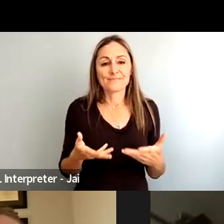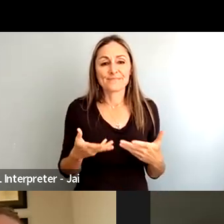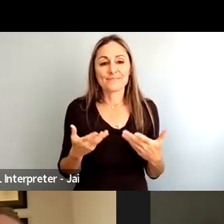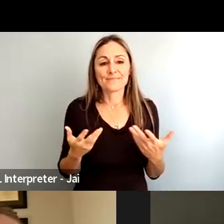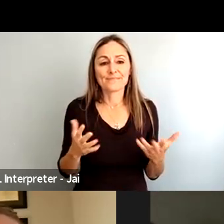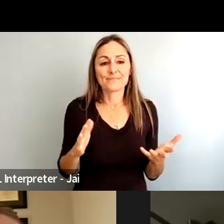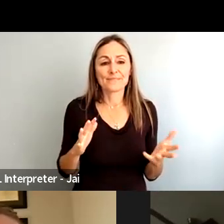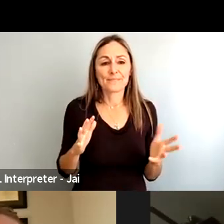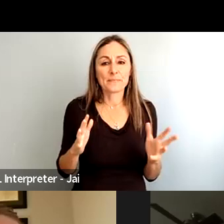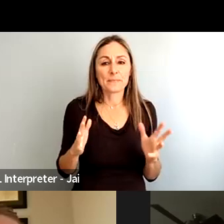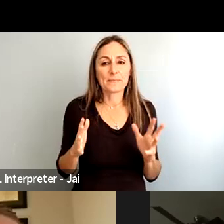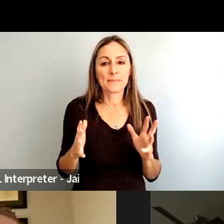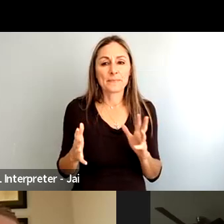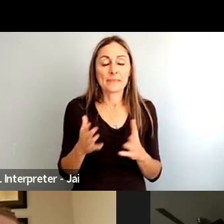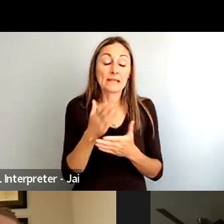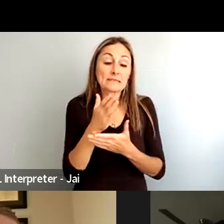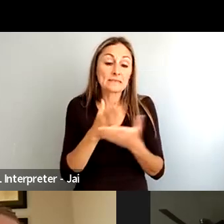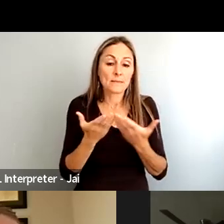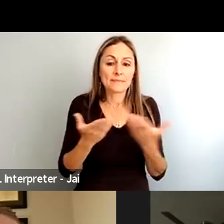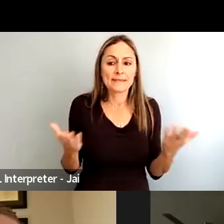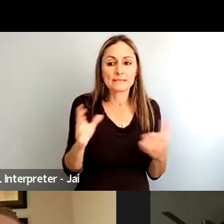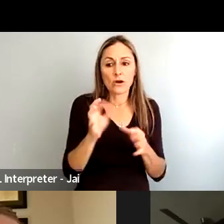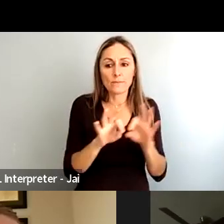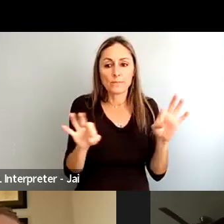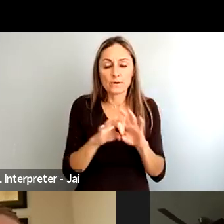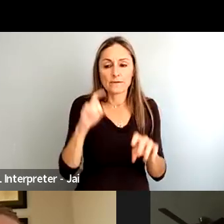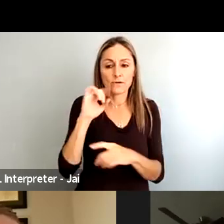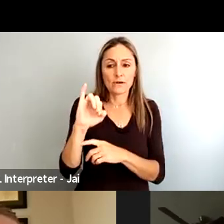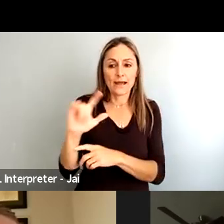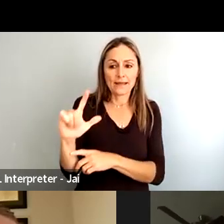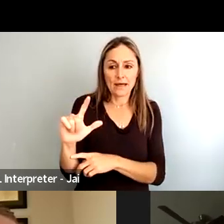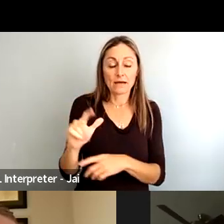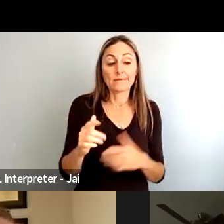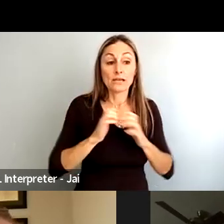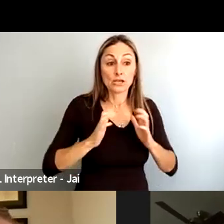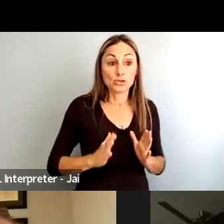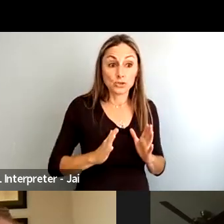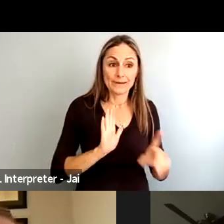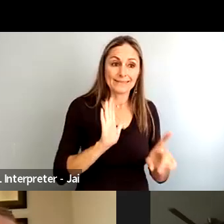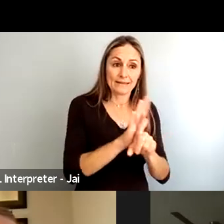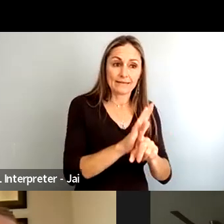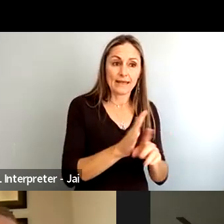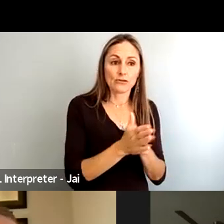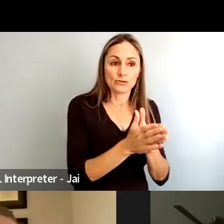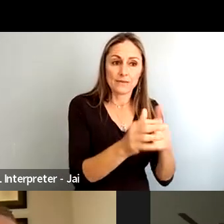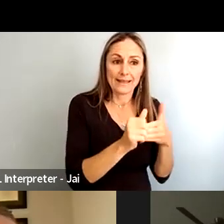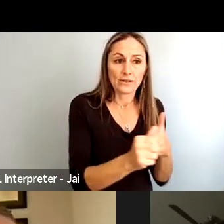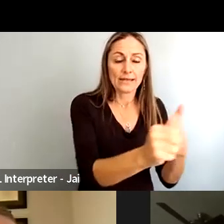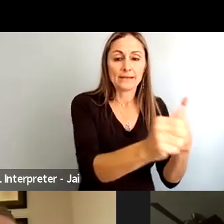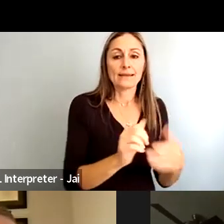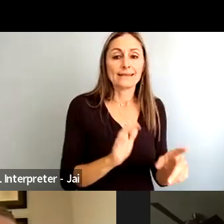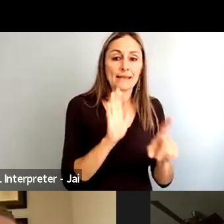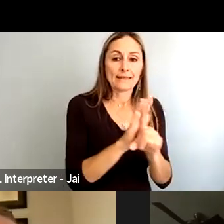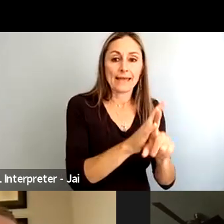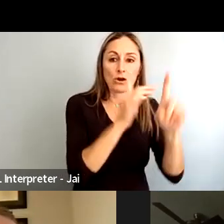So I guess some things that are important for IL is remember that it's consumer driven and it's the consumer's goals